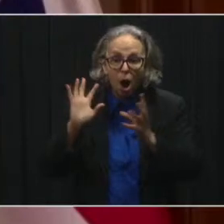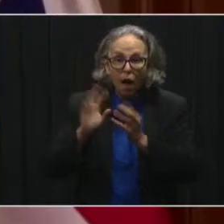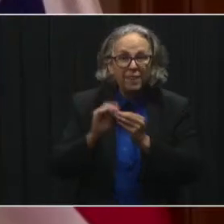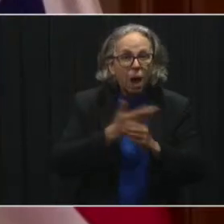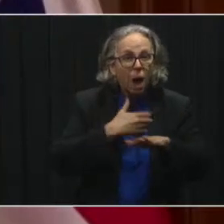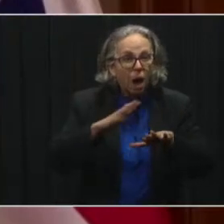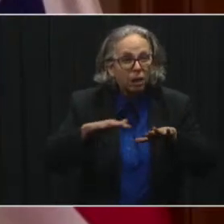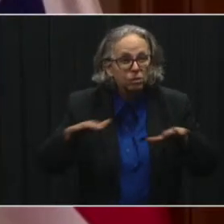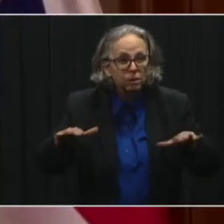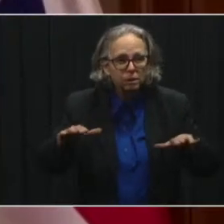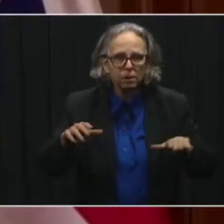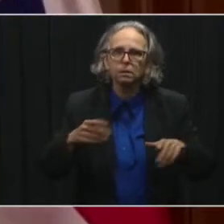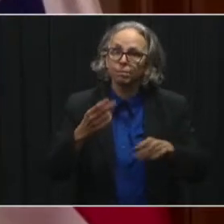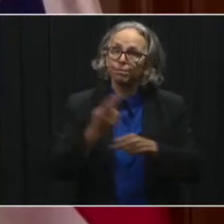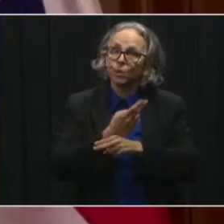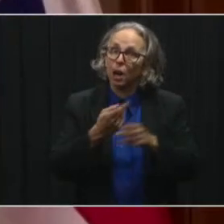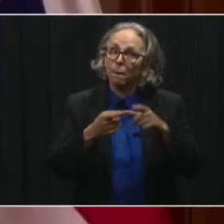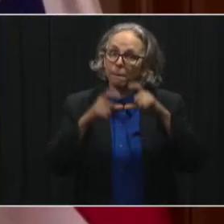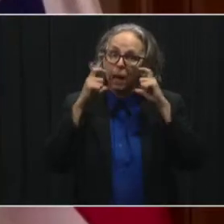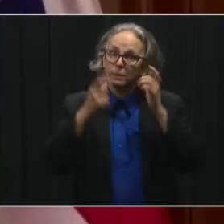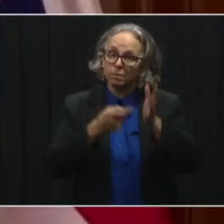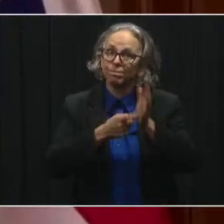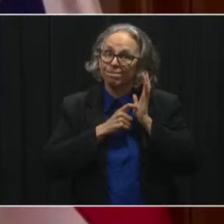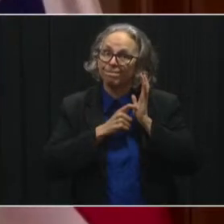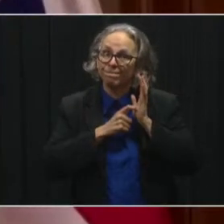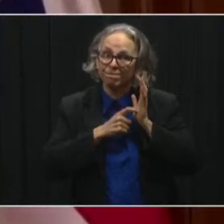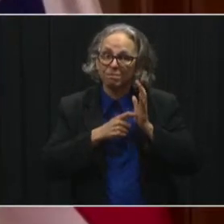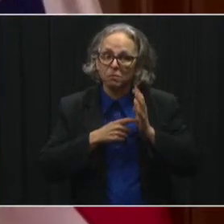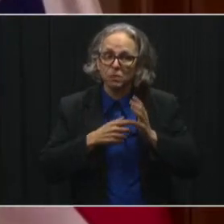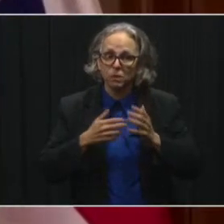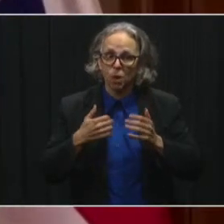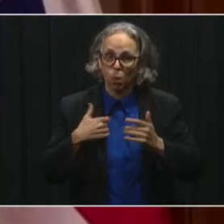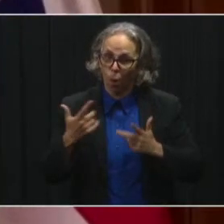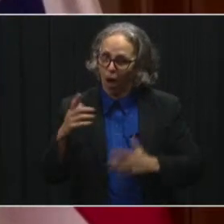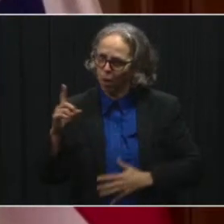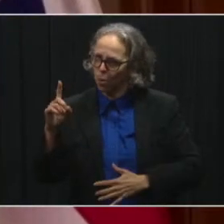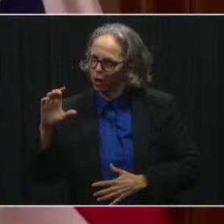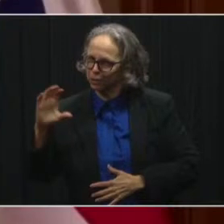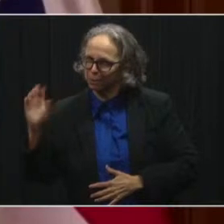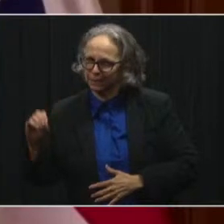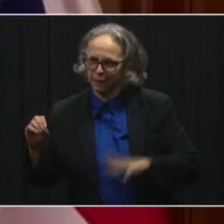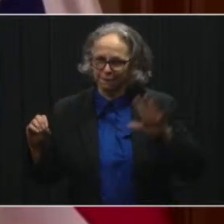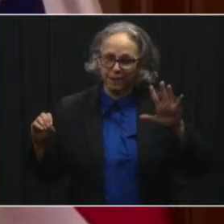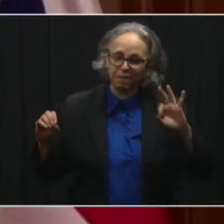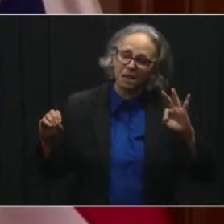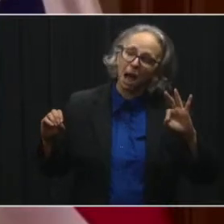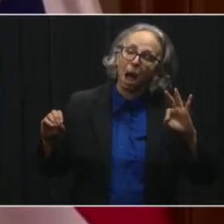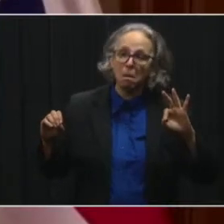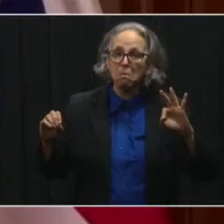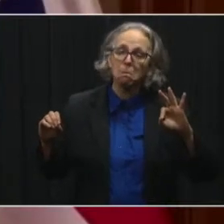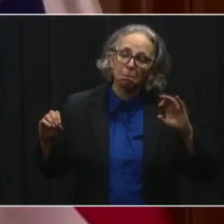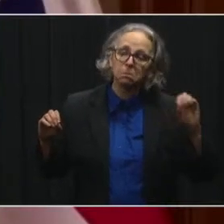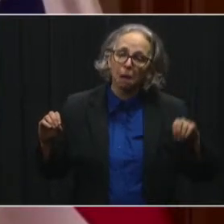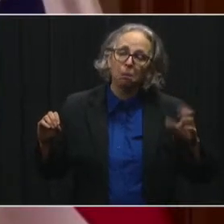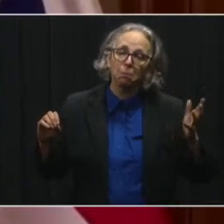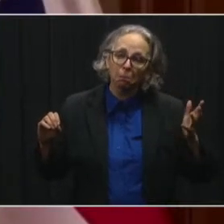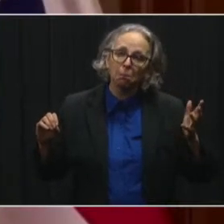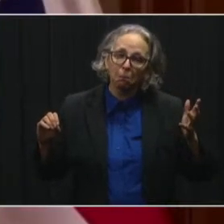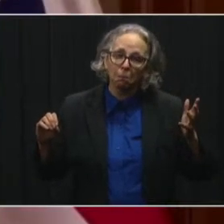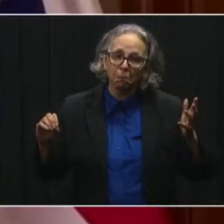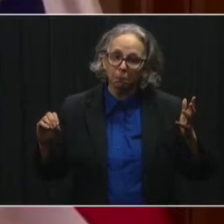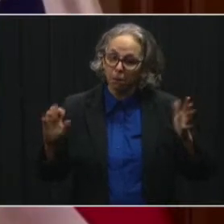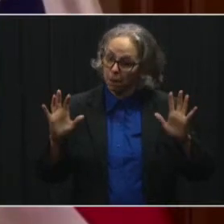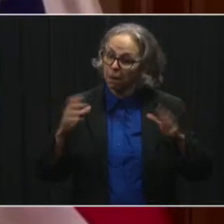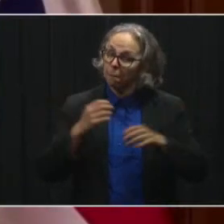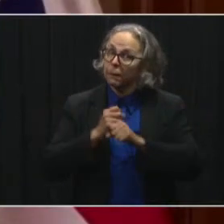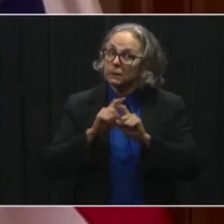wearing masks. I wish it was 100%, but it's 59. And so that makes a difference. We are seeing